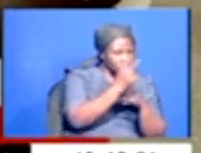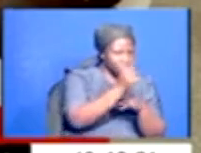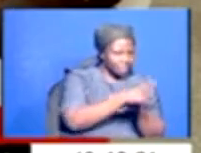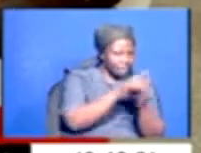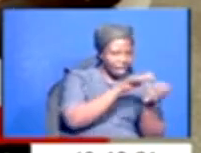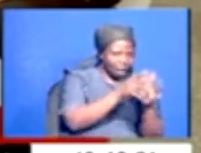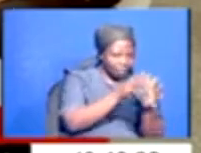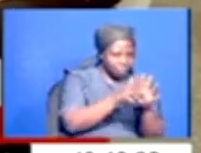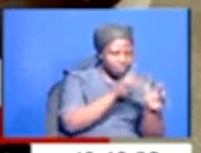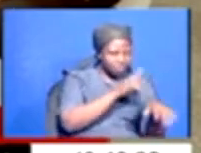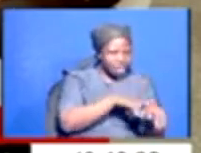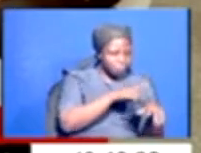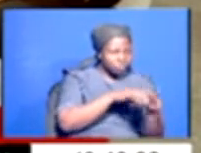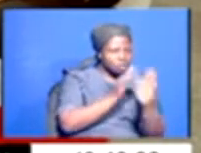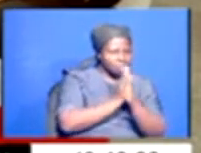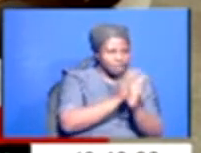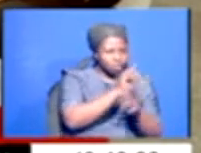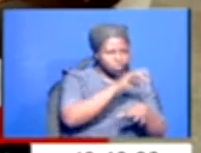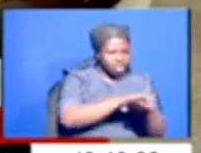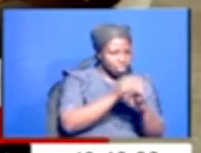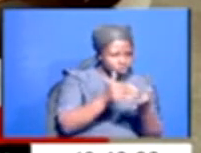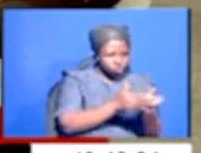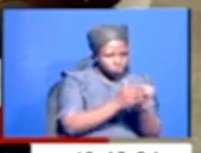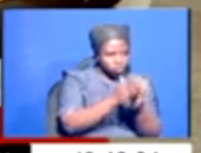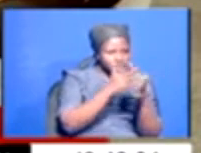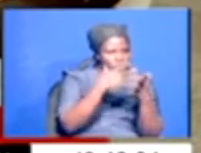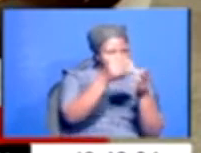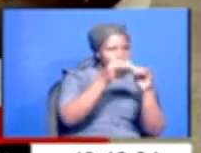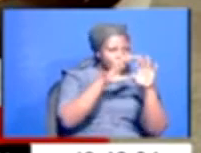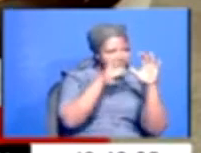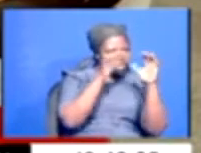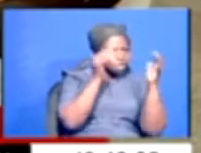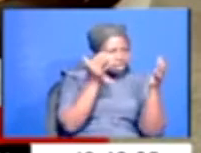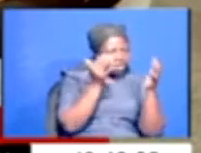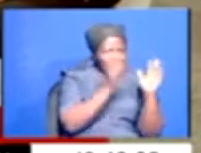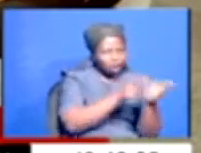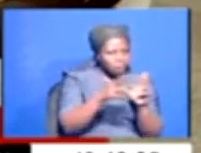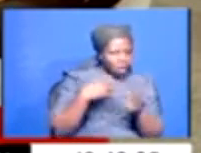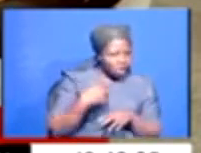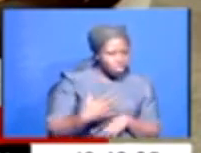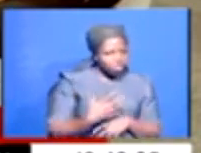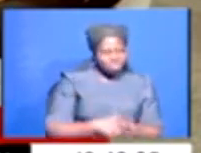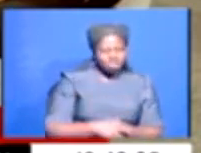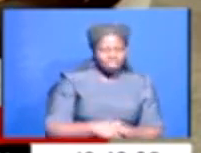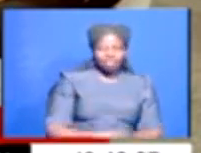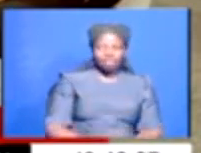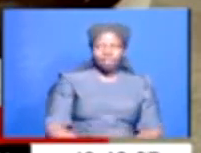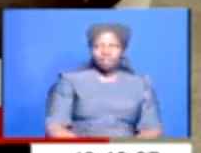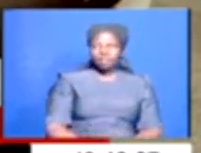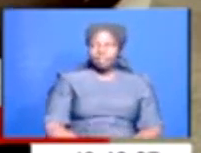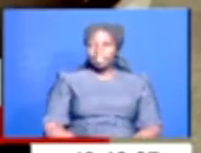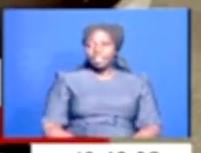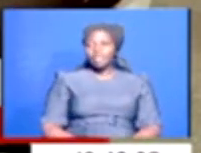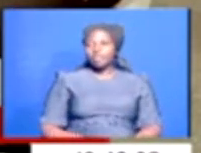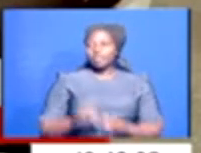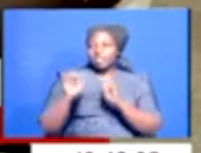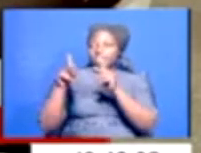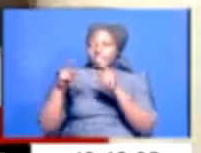Tukiomba pia kwamba upate nafasi kwenda michezo ya Jumuiya ya Madola. Yeah. Okay, sasa hivi mimi